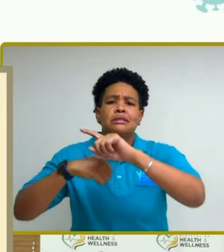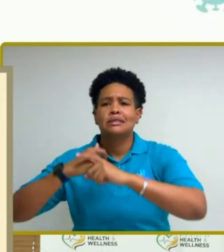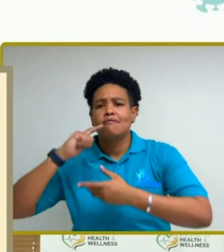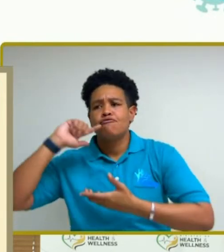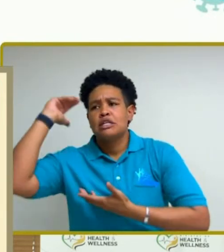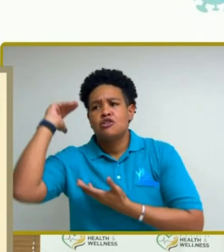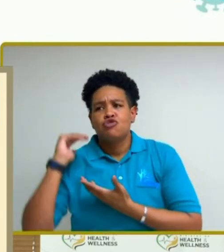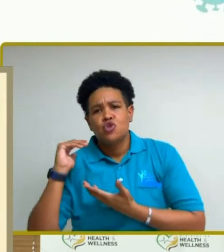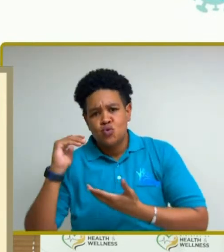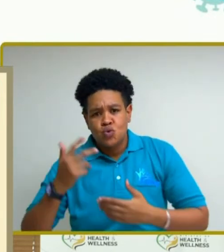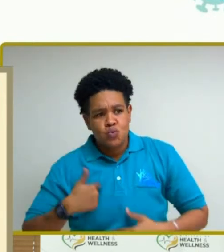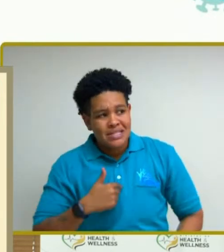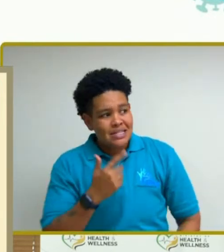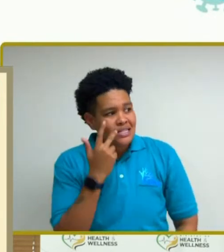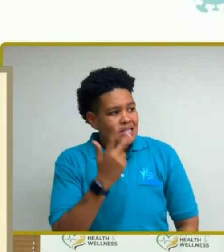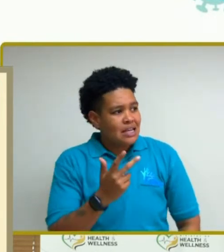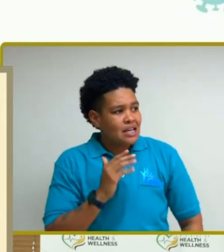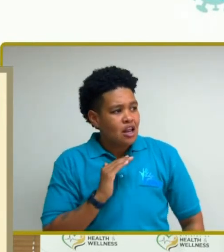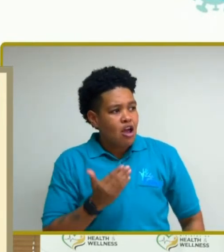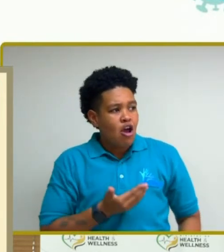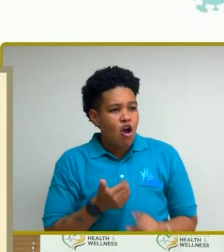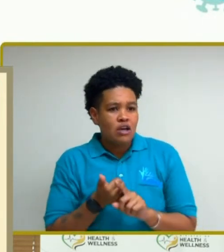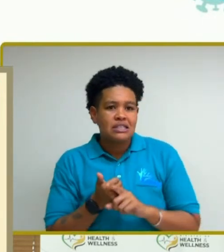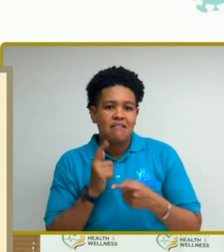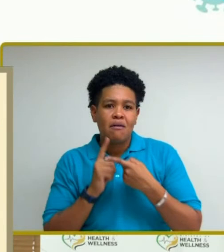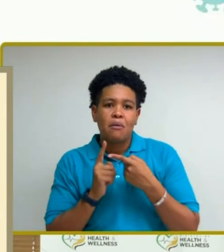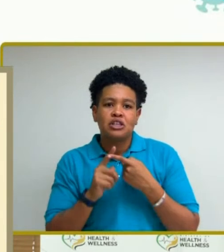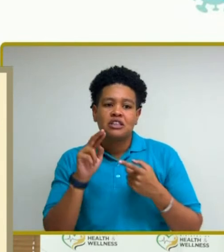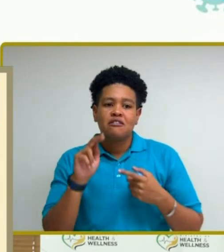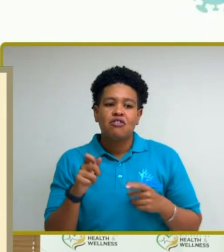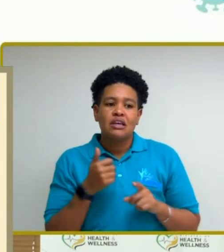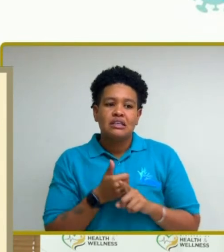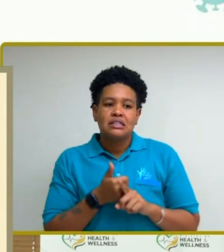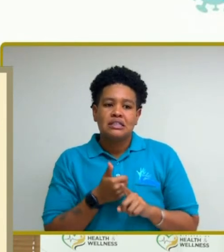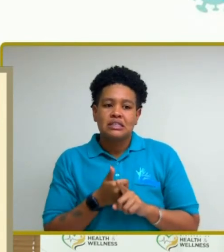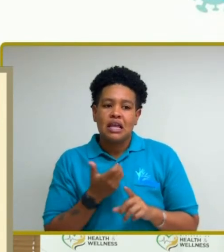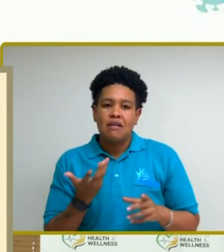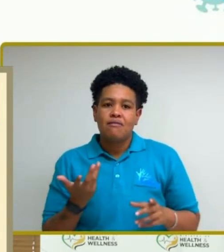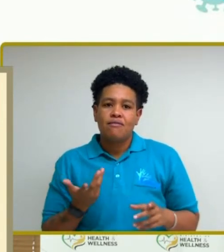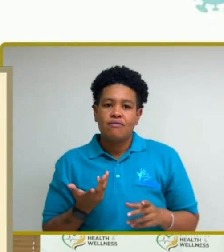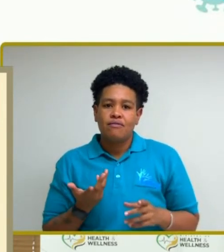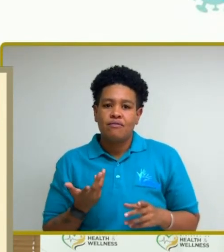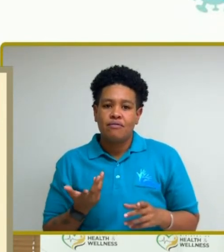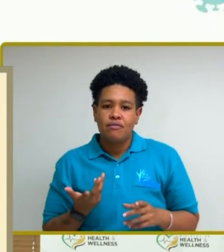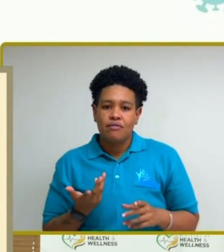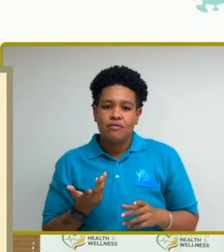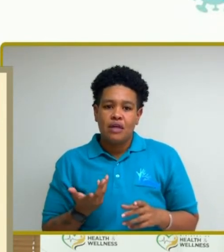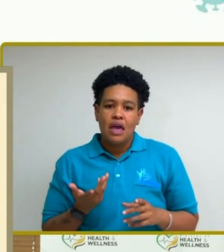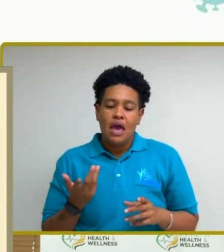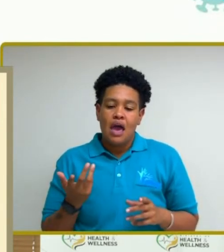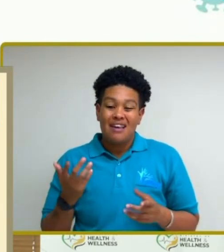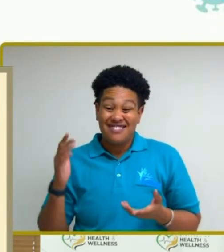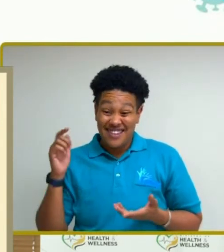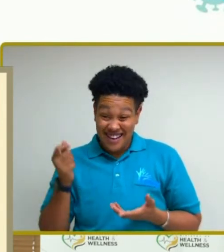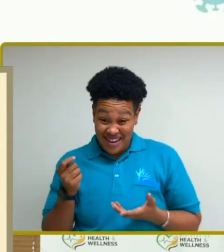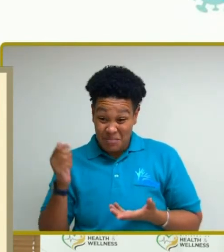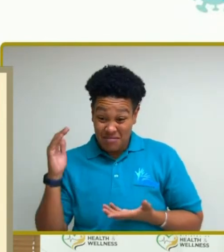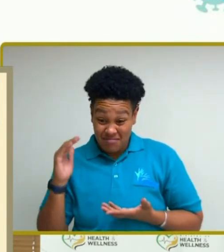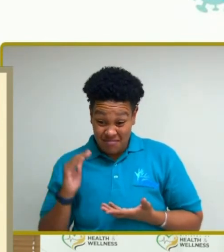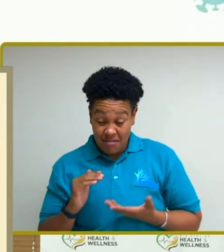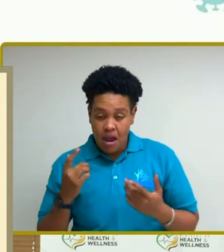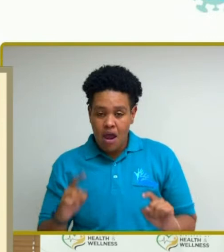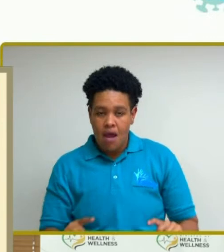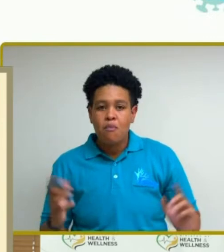down. We are seeing that our positivity rate is going down a little bit. And what we, at